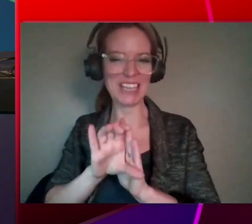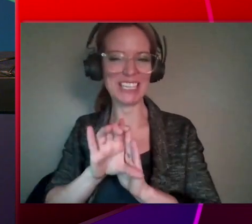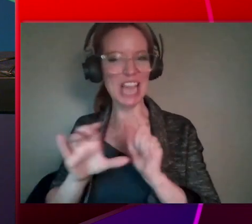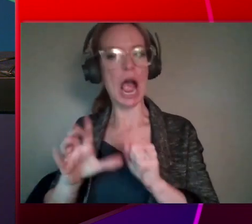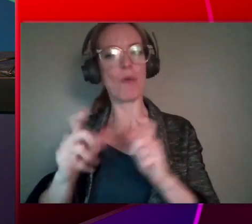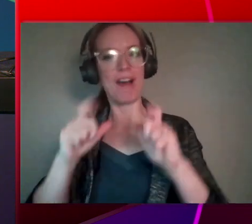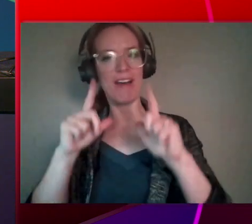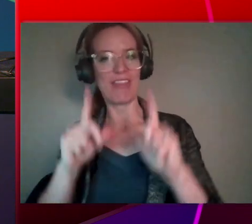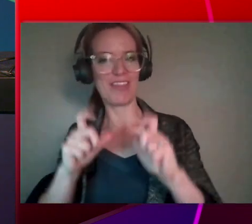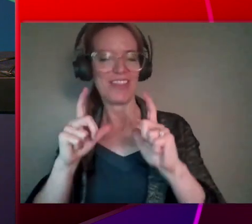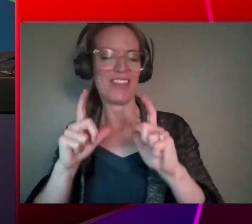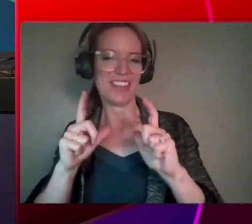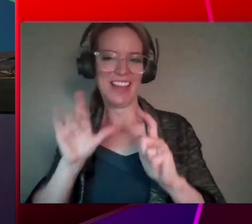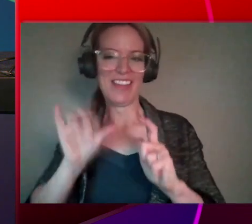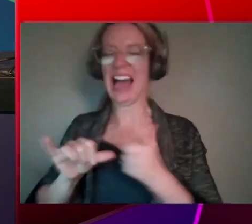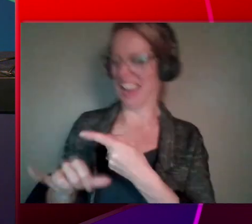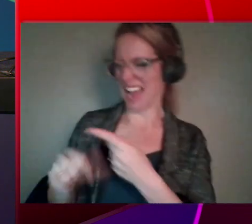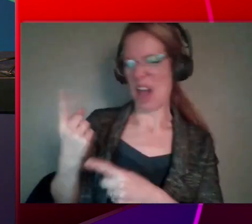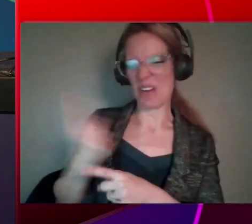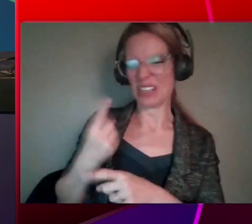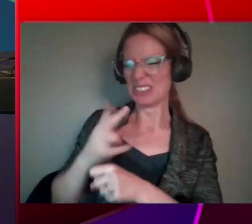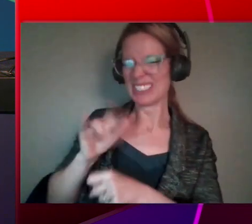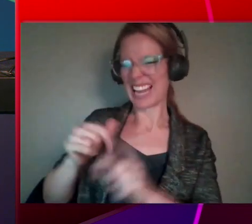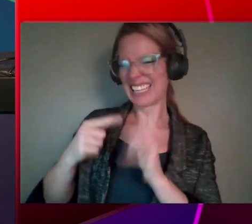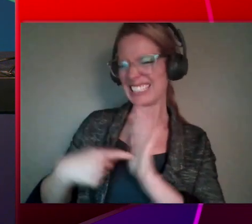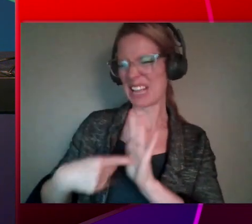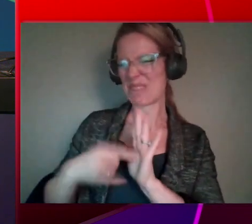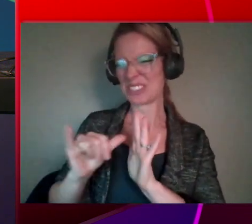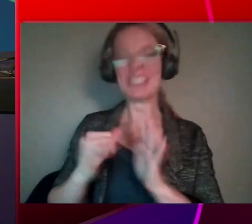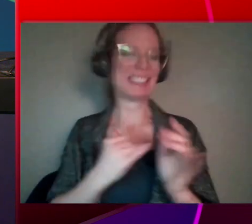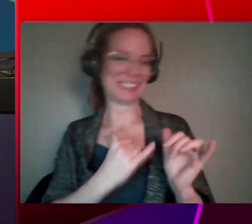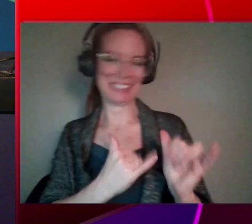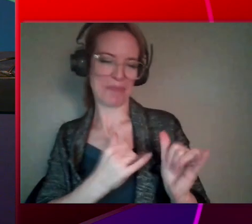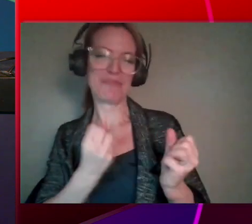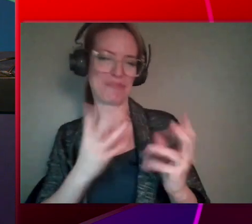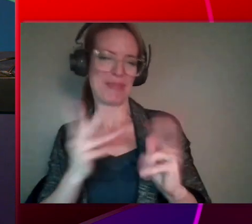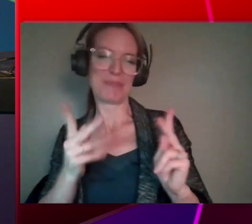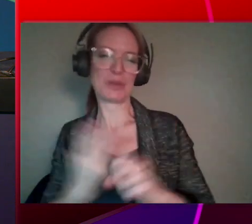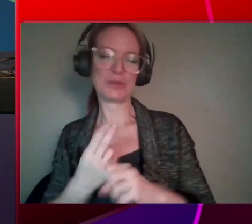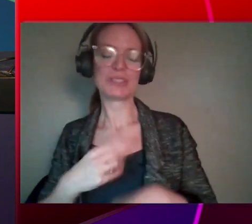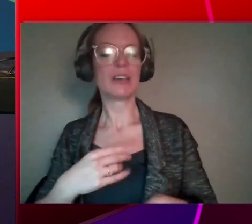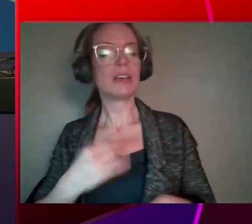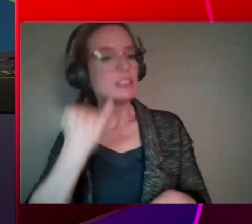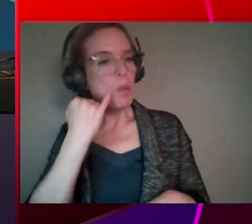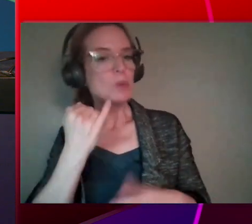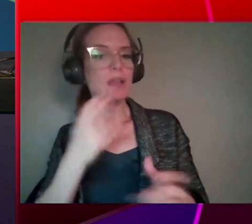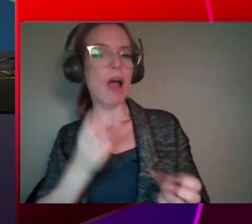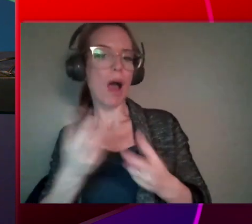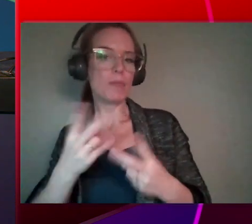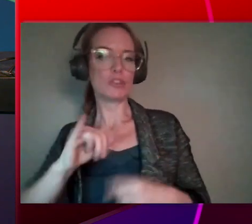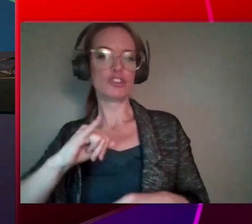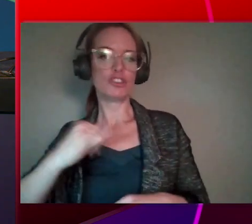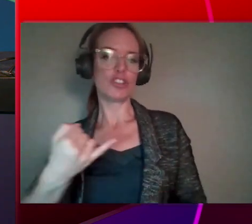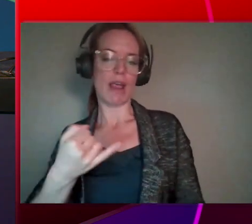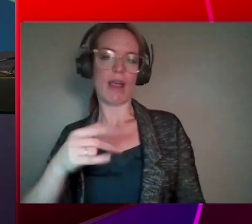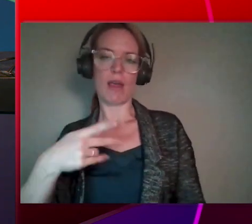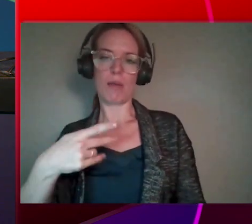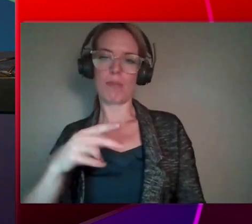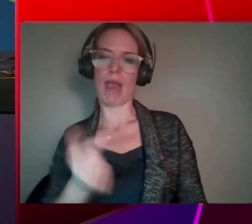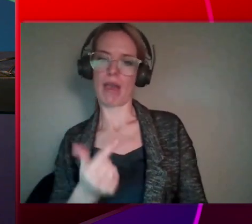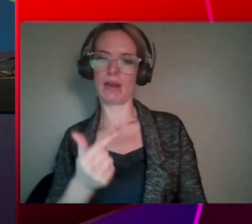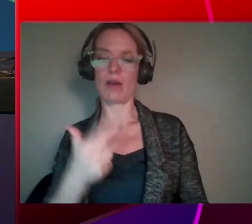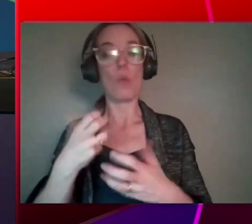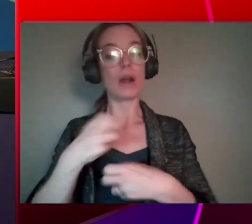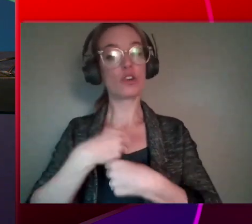one that everyone uses. Yeah. So if you were to say, upload a JPEG and say, I'm going to create a thumbnail of that JPEG, the fact that you've got